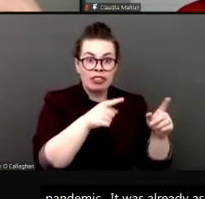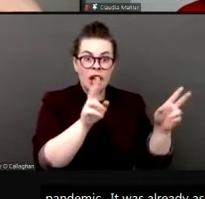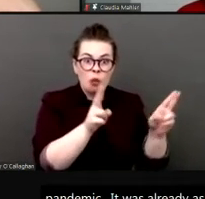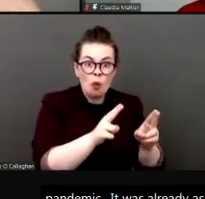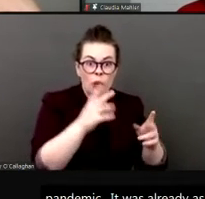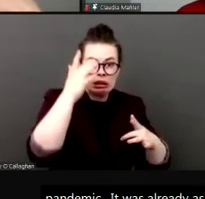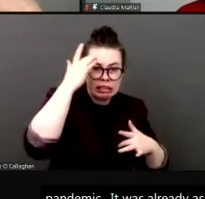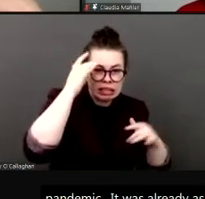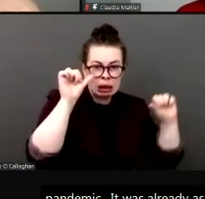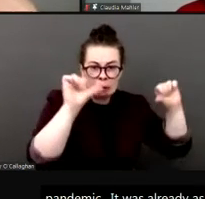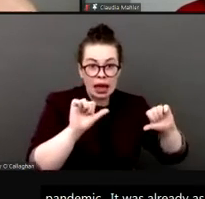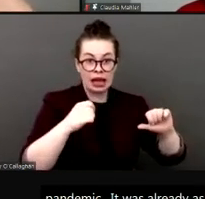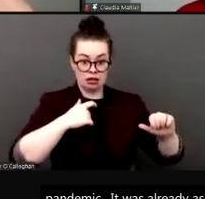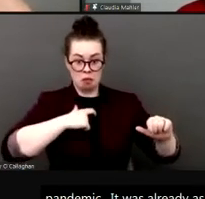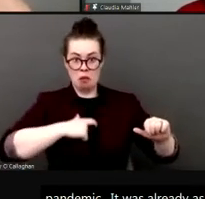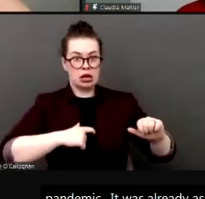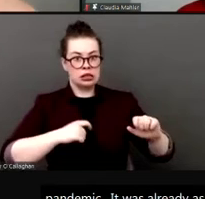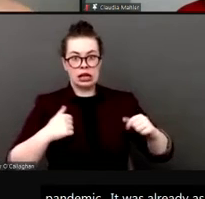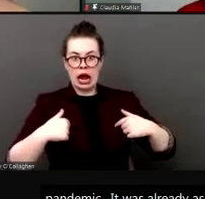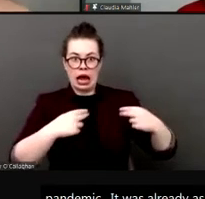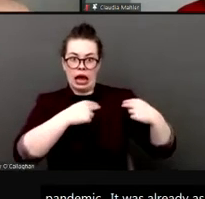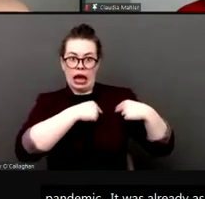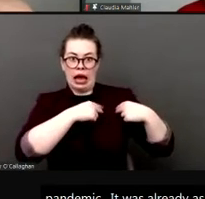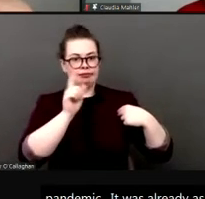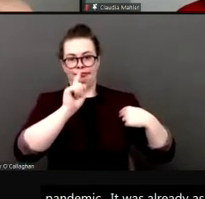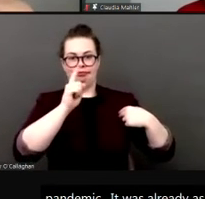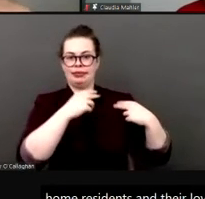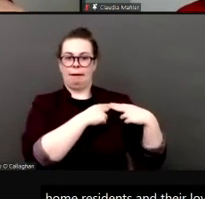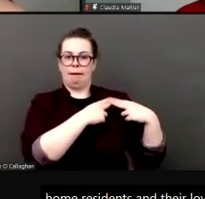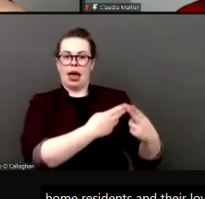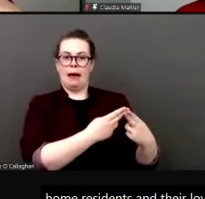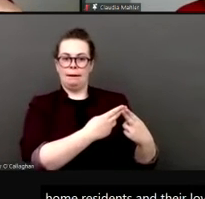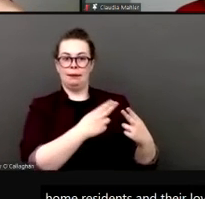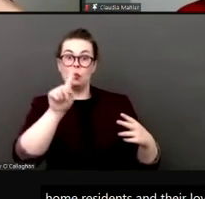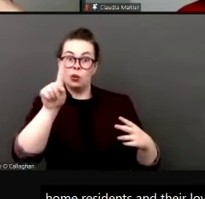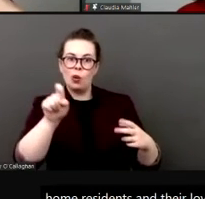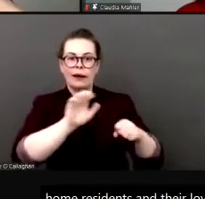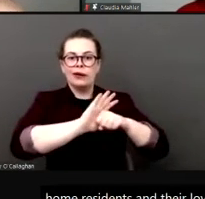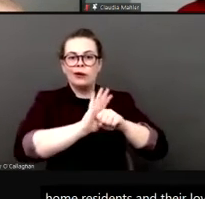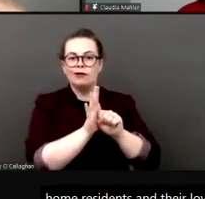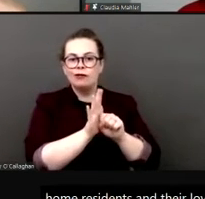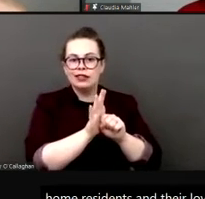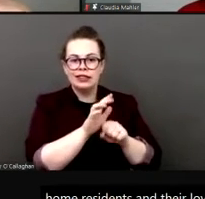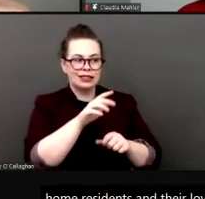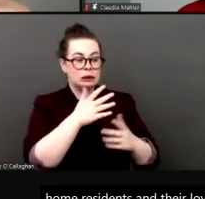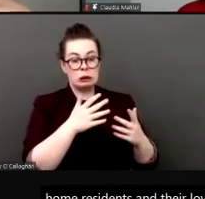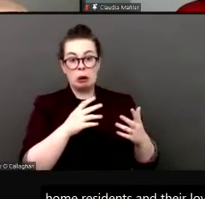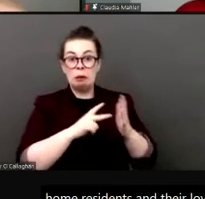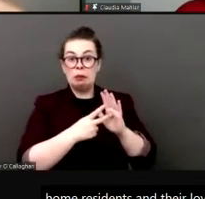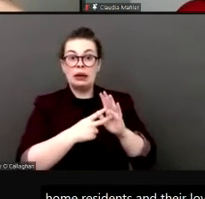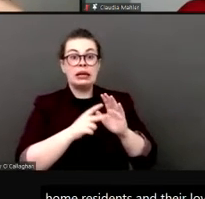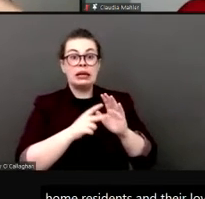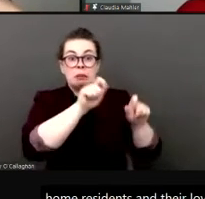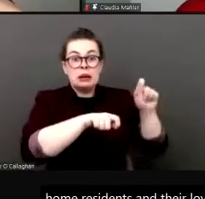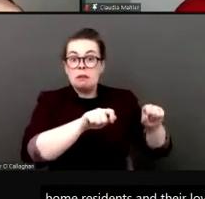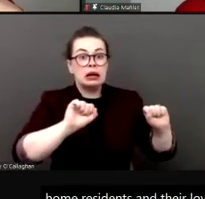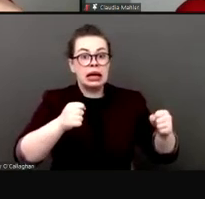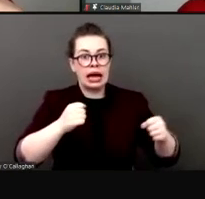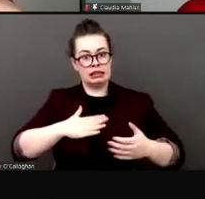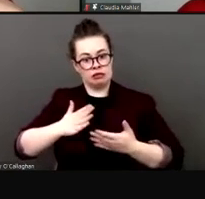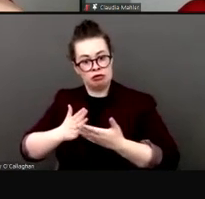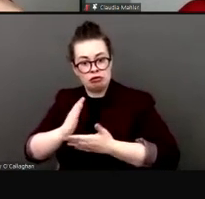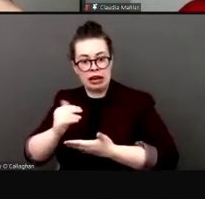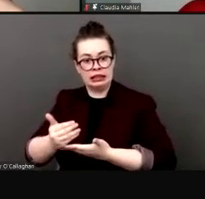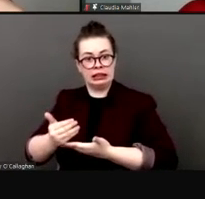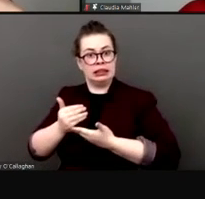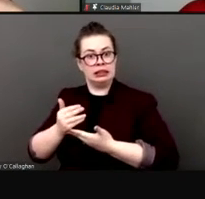access justice before the pandemic, but it has become nearly impossible in many places now. So I would just sort of like